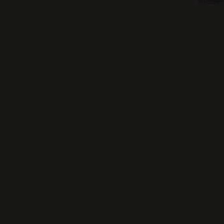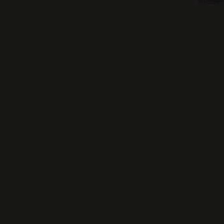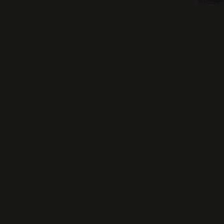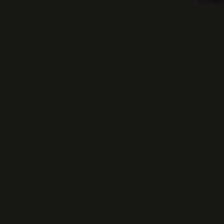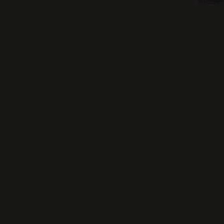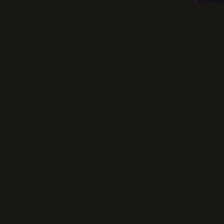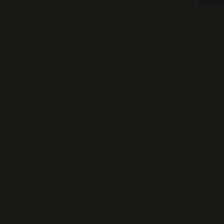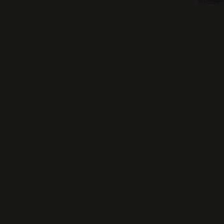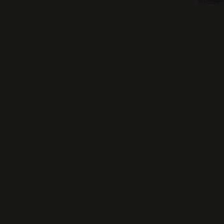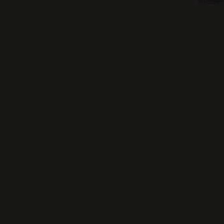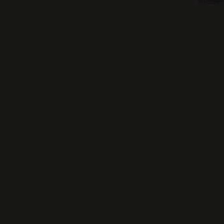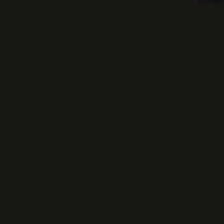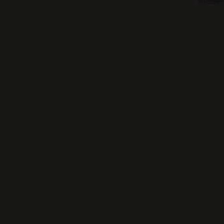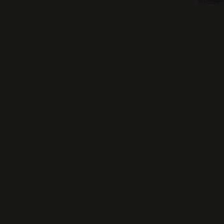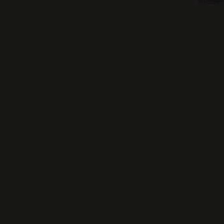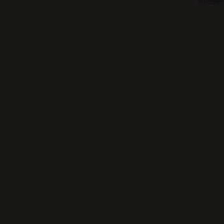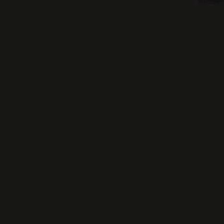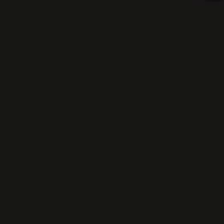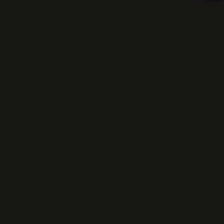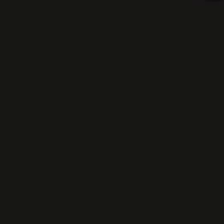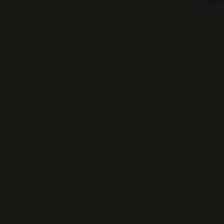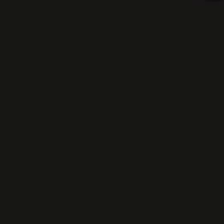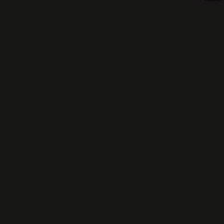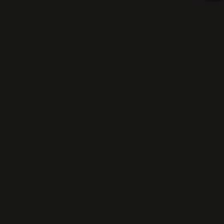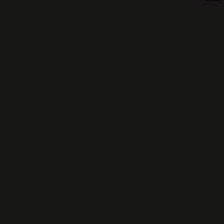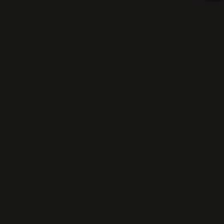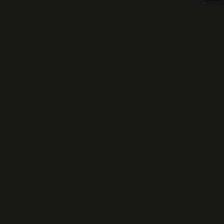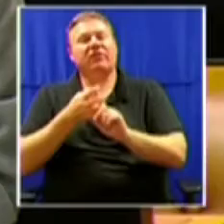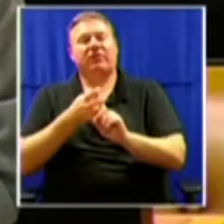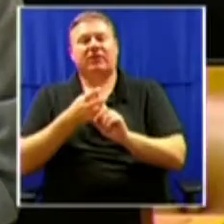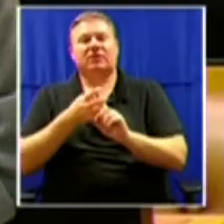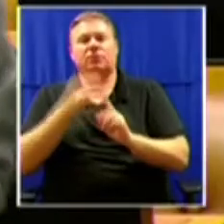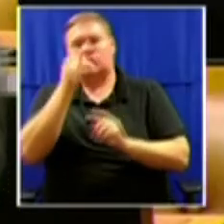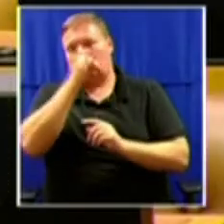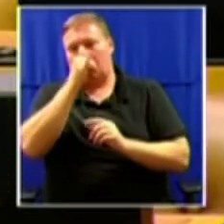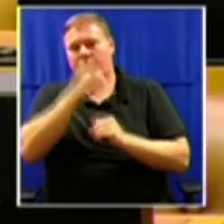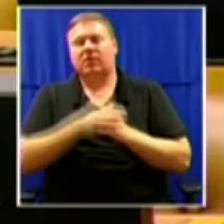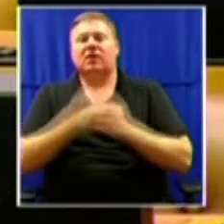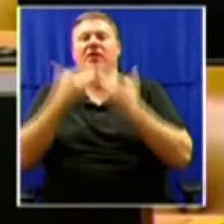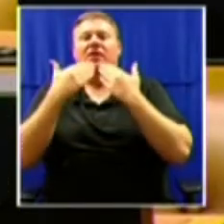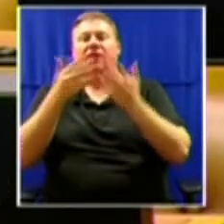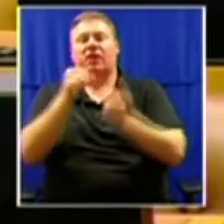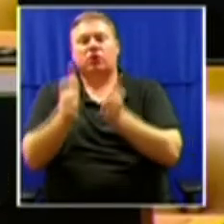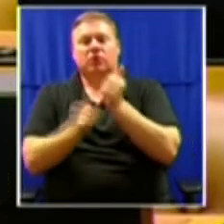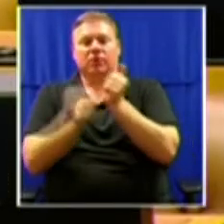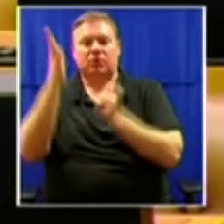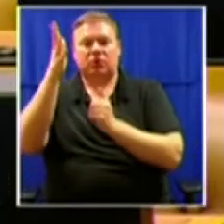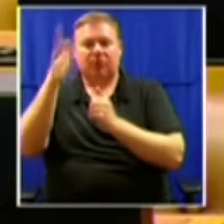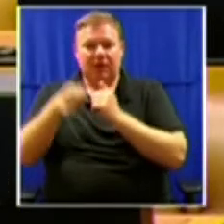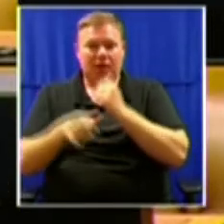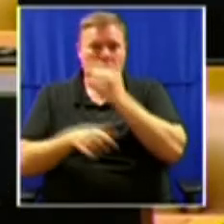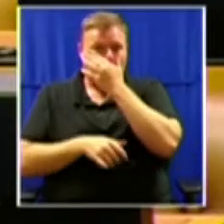crime. We continue to provide that service. Thank you very much, Honorable Deputy Speaker.